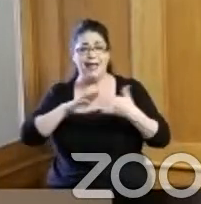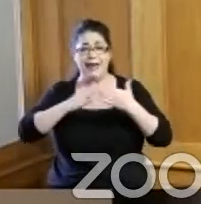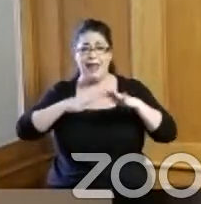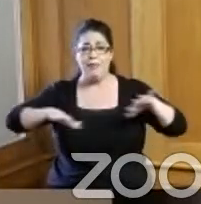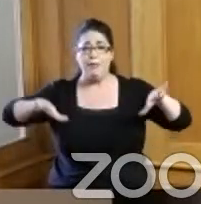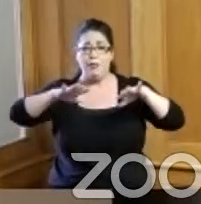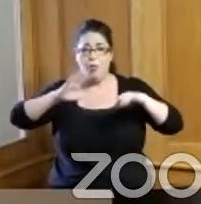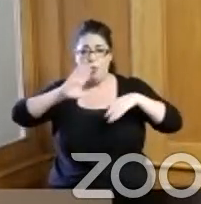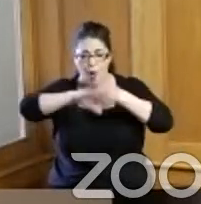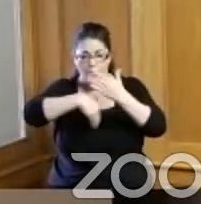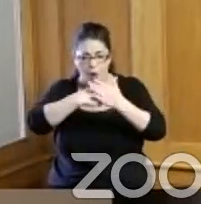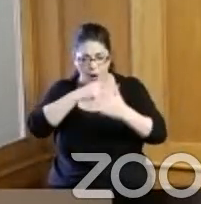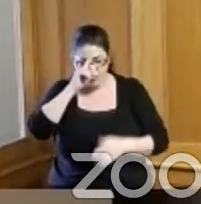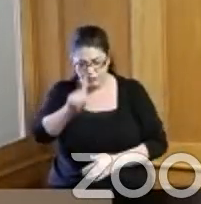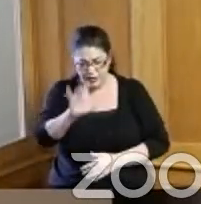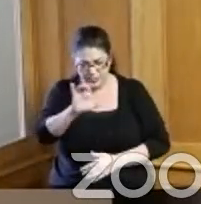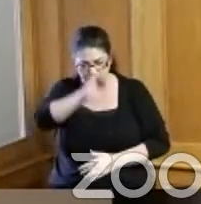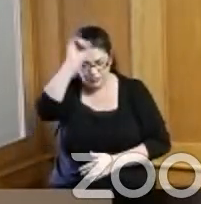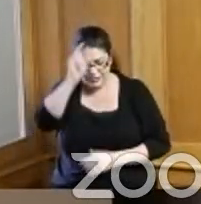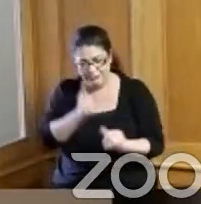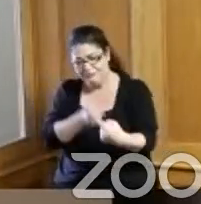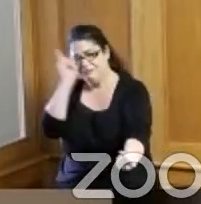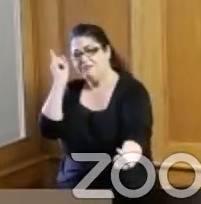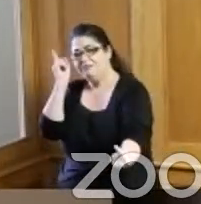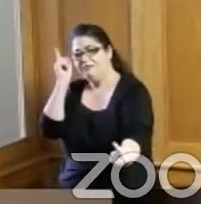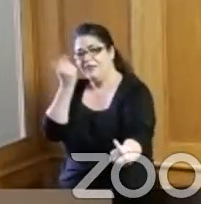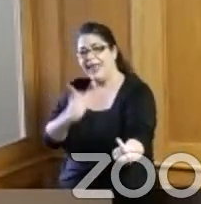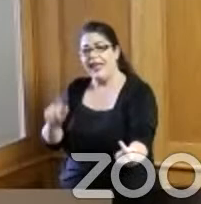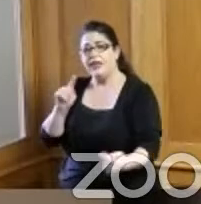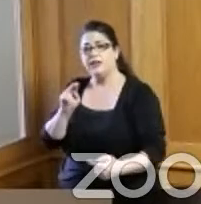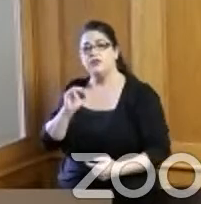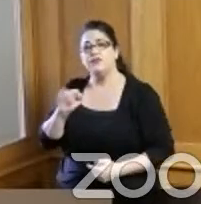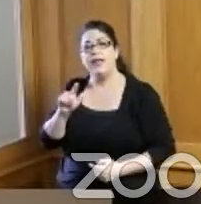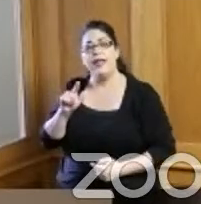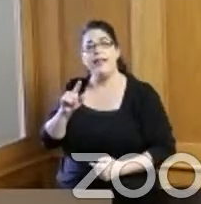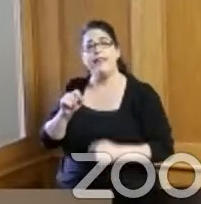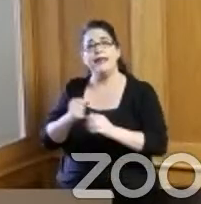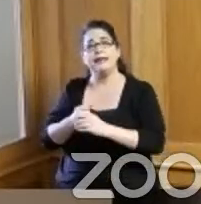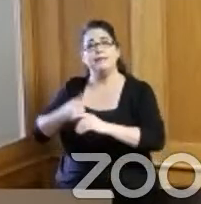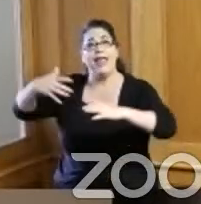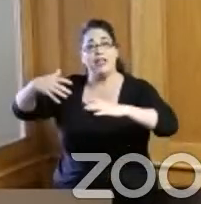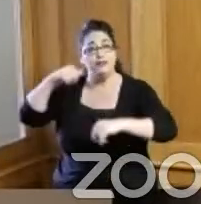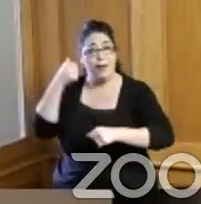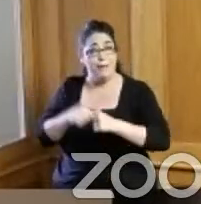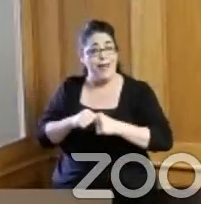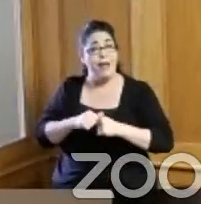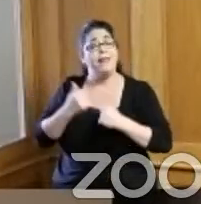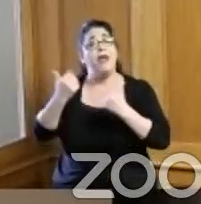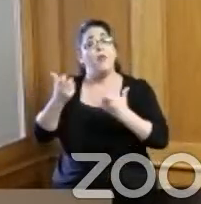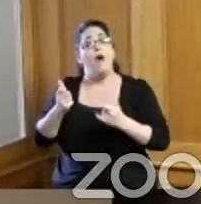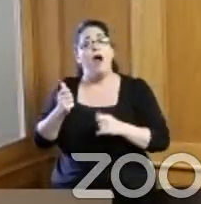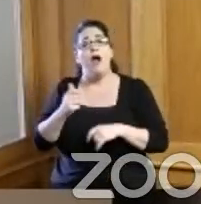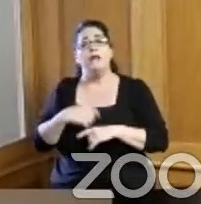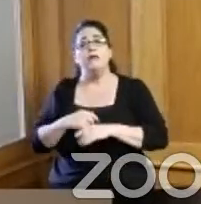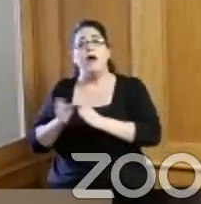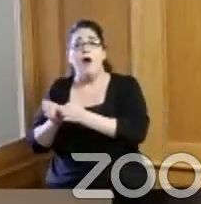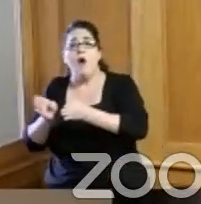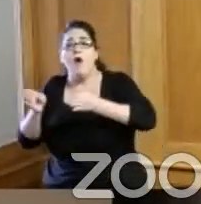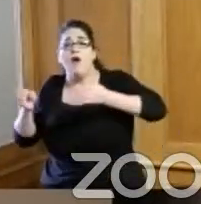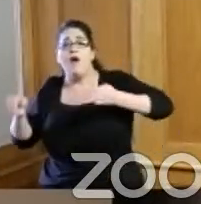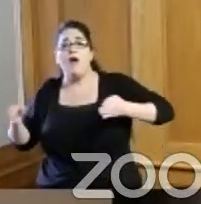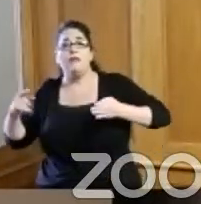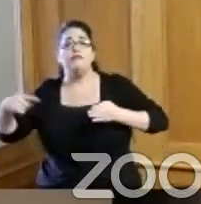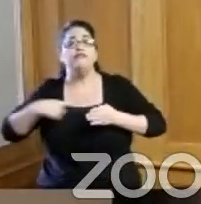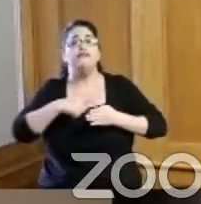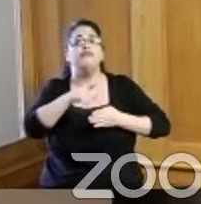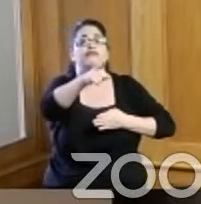unanimous in its opposition to any trail expansion. If you remember how they wanted to come up off the trail and come along Philview and